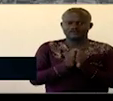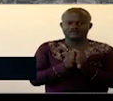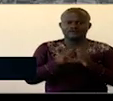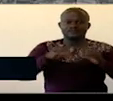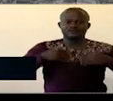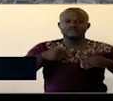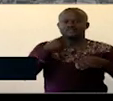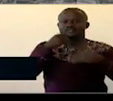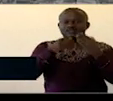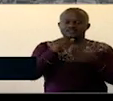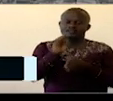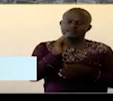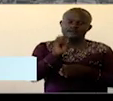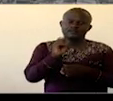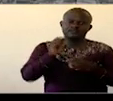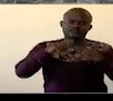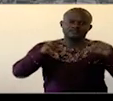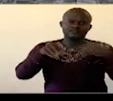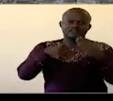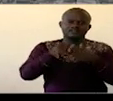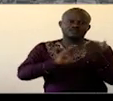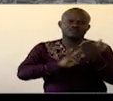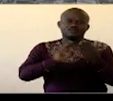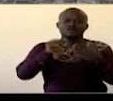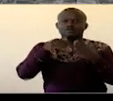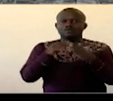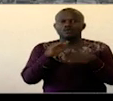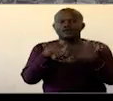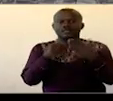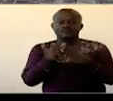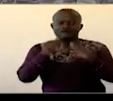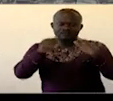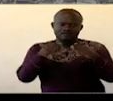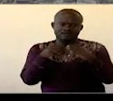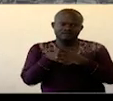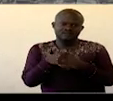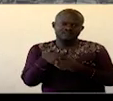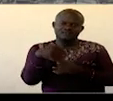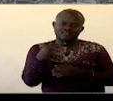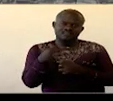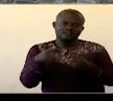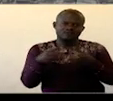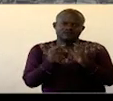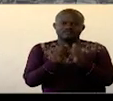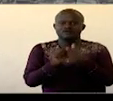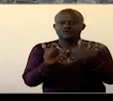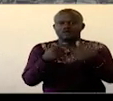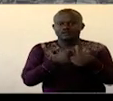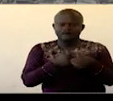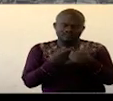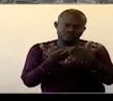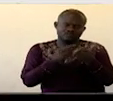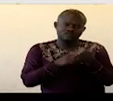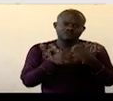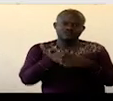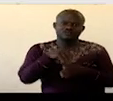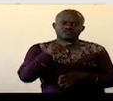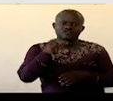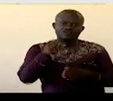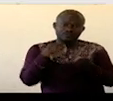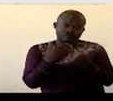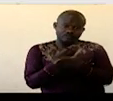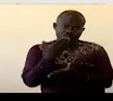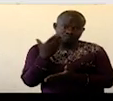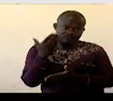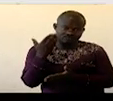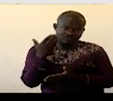us say biodiversity is of use to modern agriculture in 3 ways. One, as a source of new crops, because